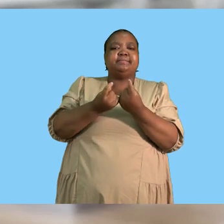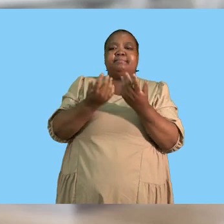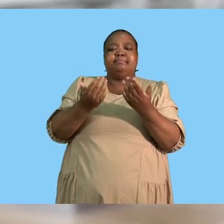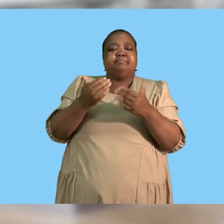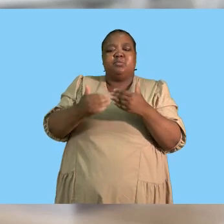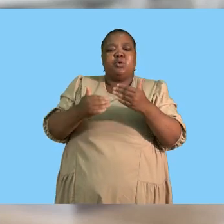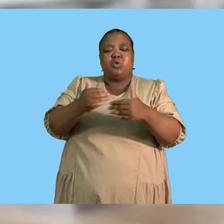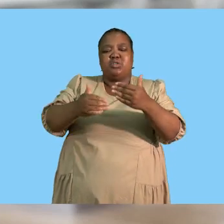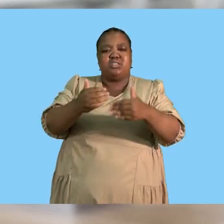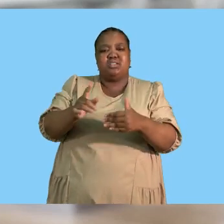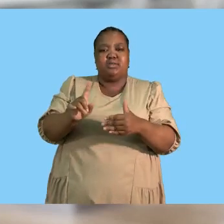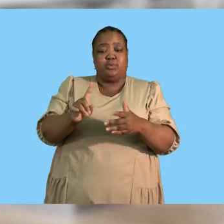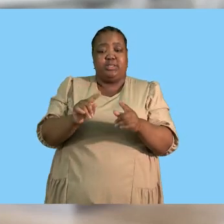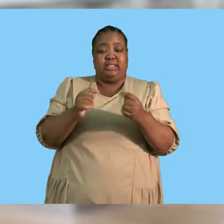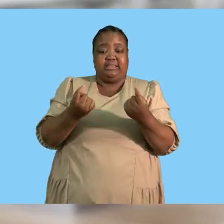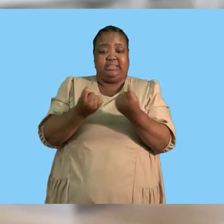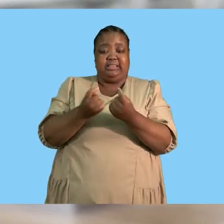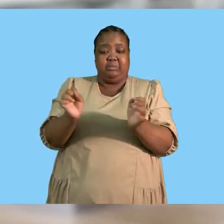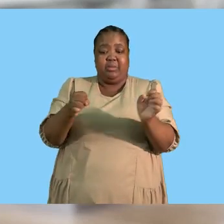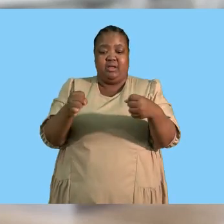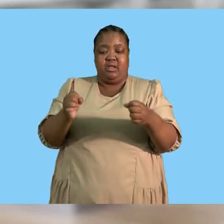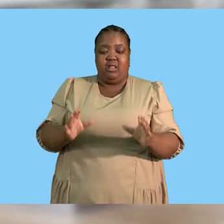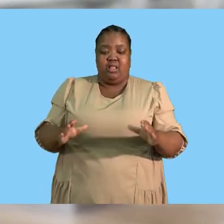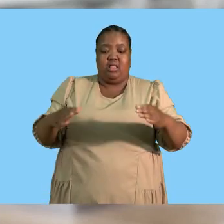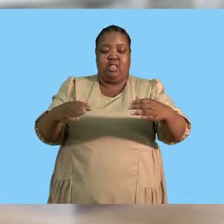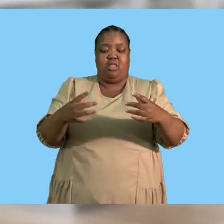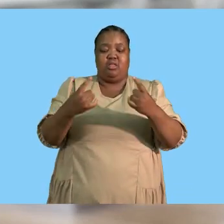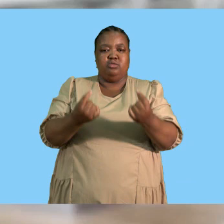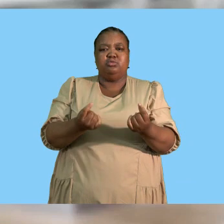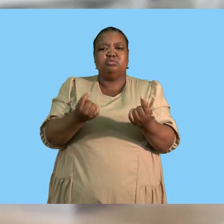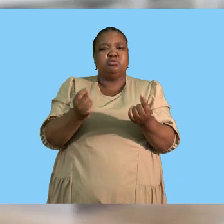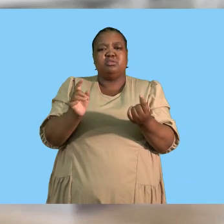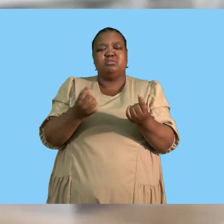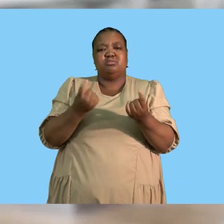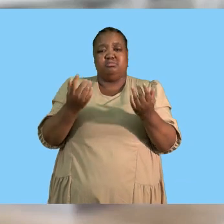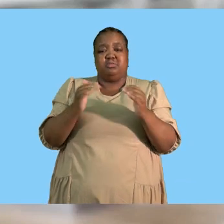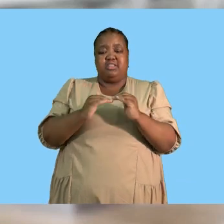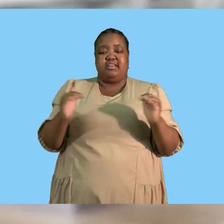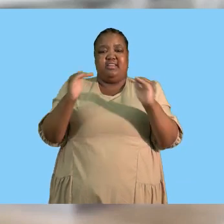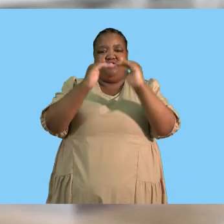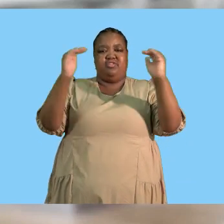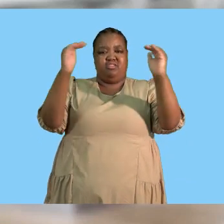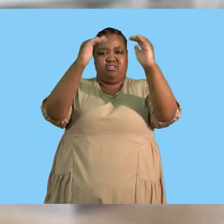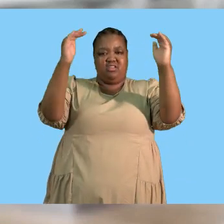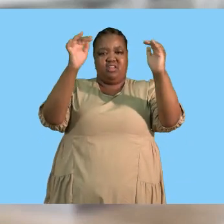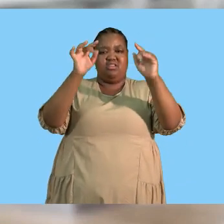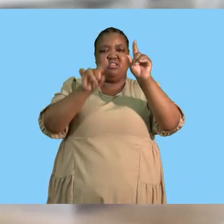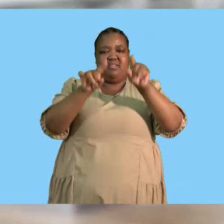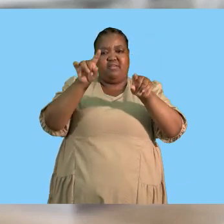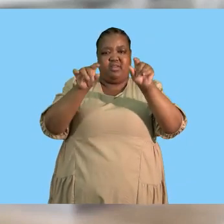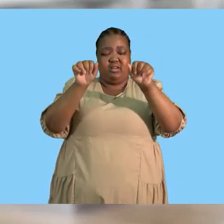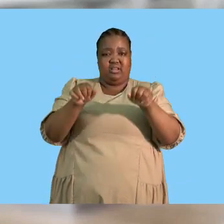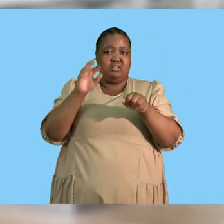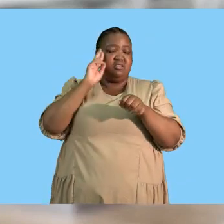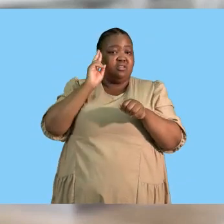go through when teams are formed. So you must remember that they go through different stages. And for